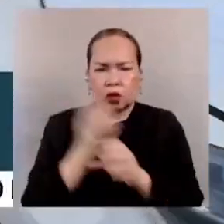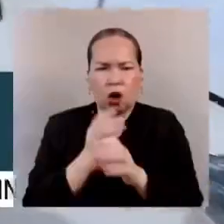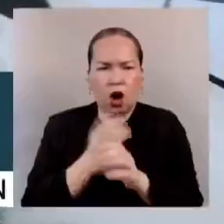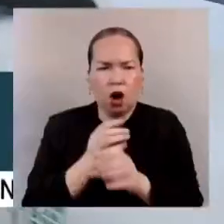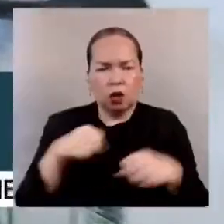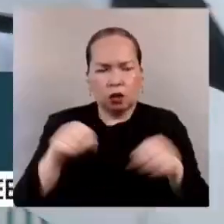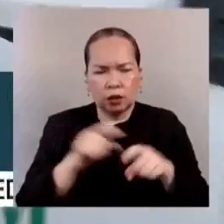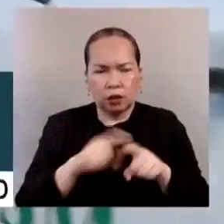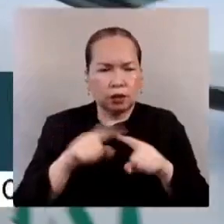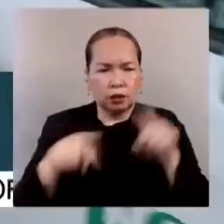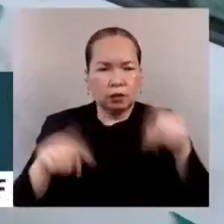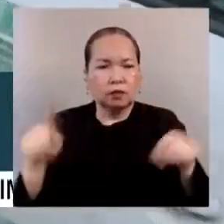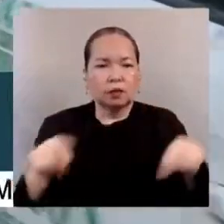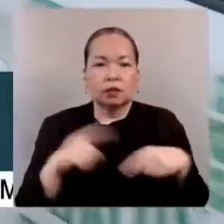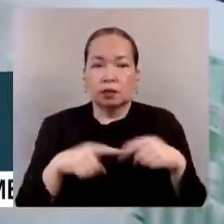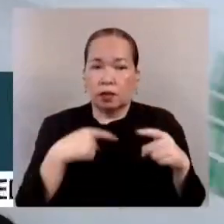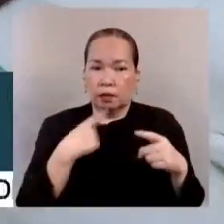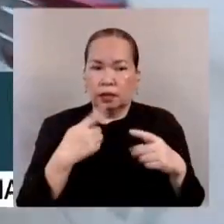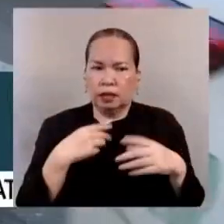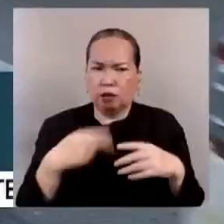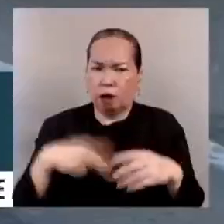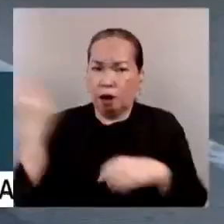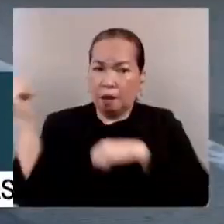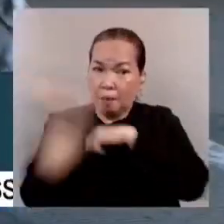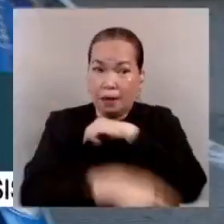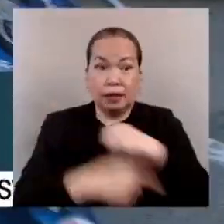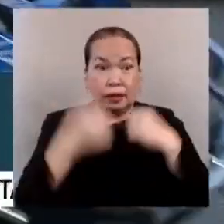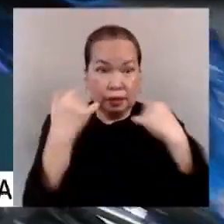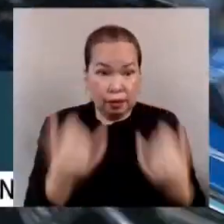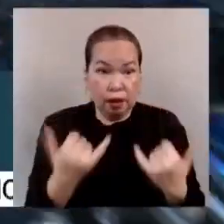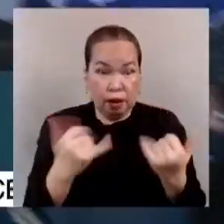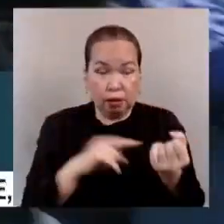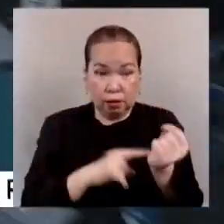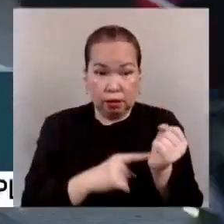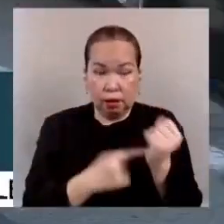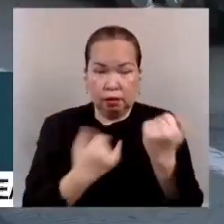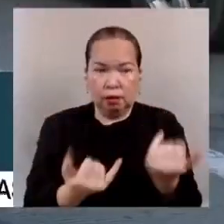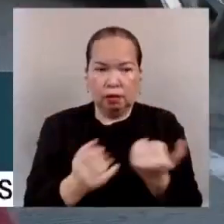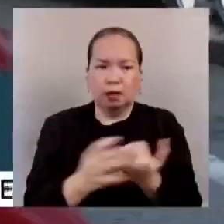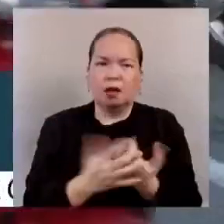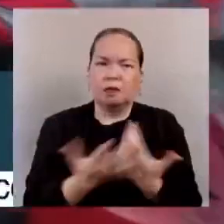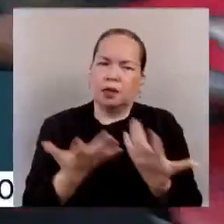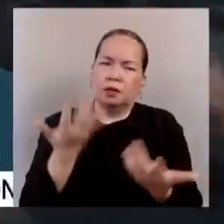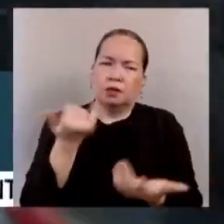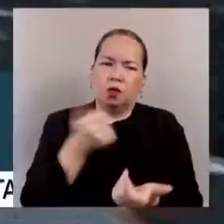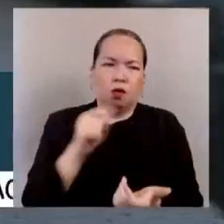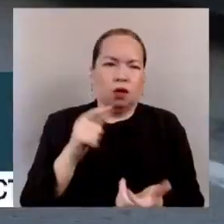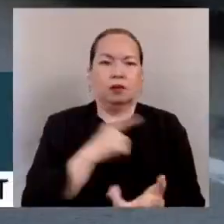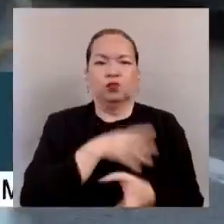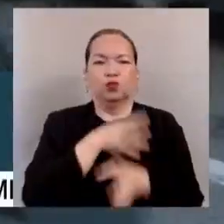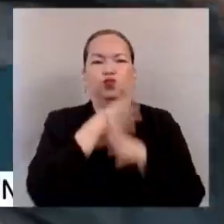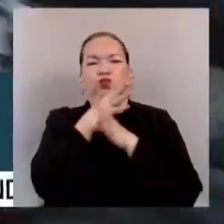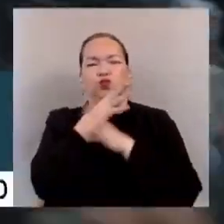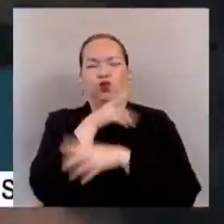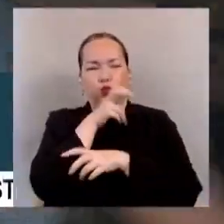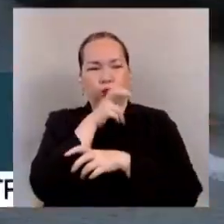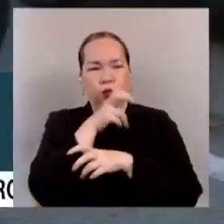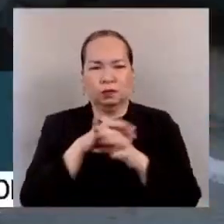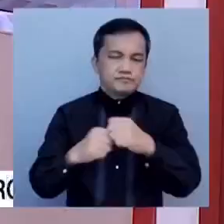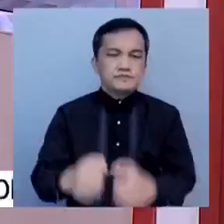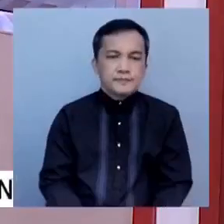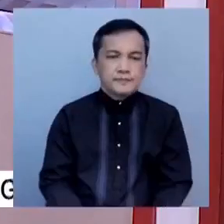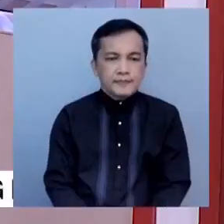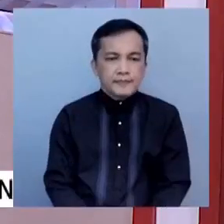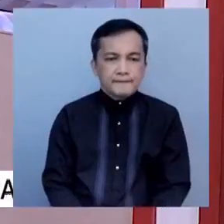that these higher fines, starting today, will discourage motorists from flying the exclusive EDSA bus